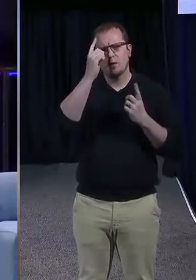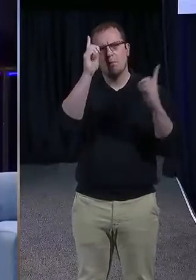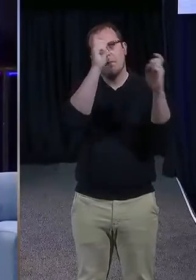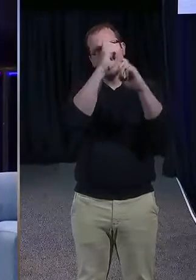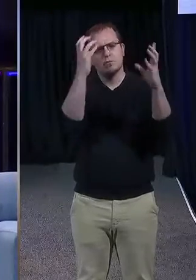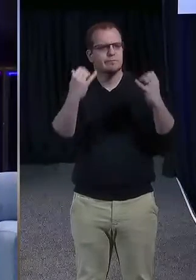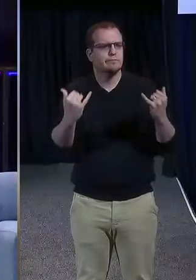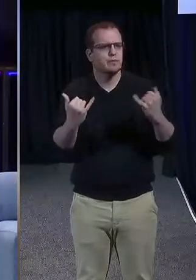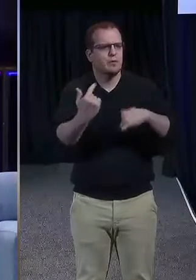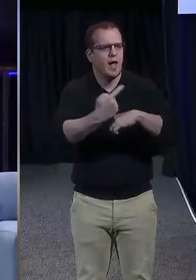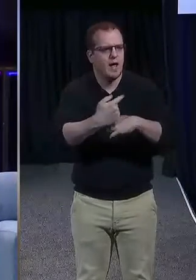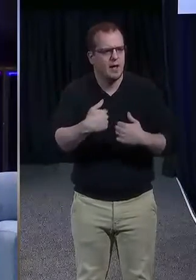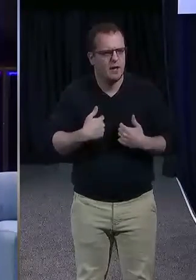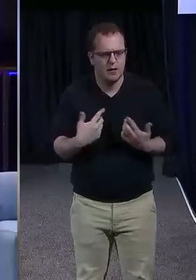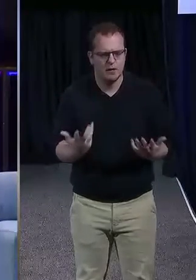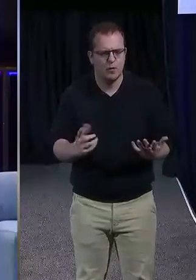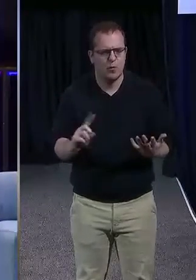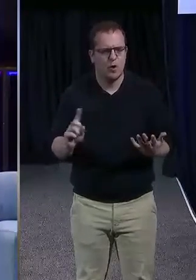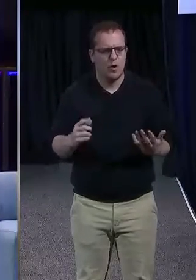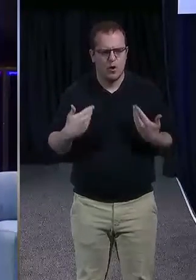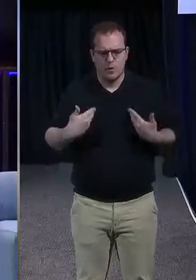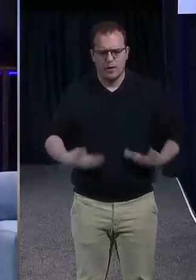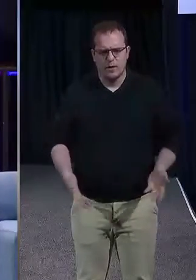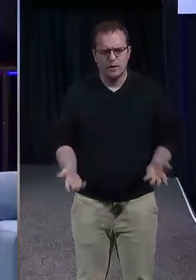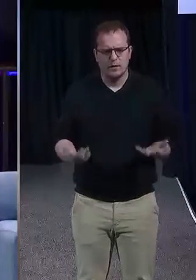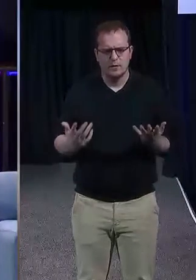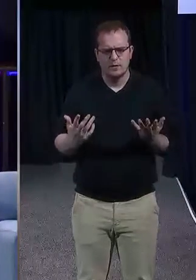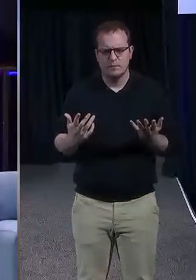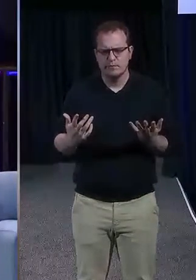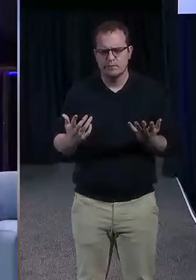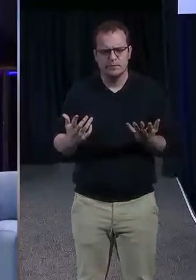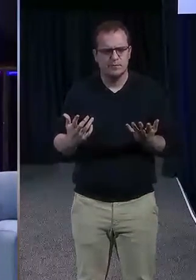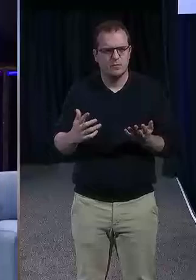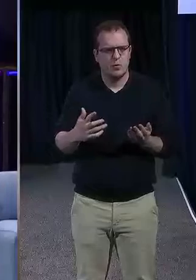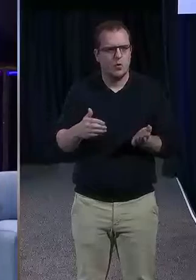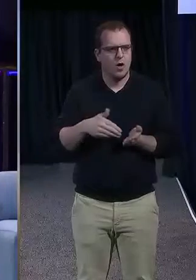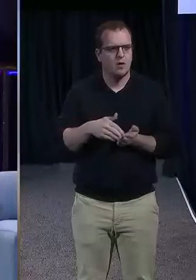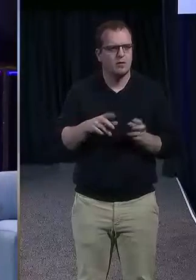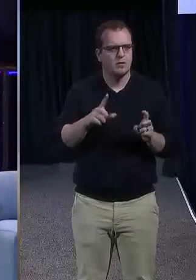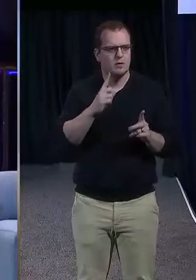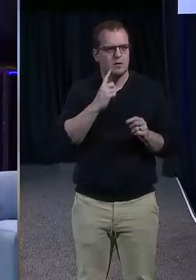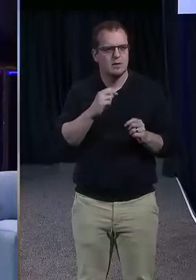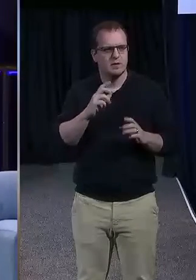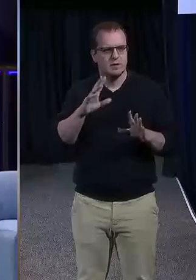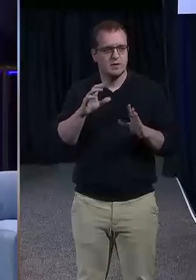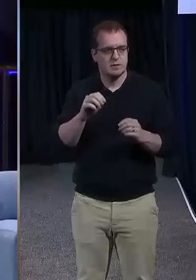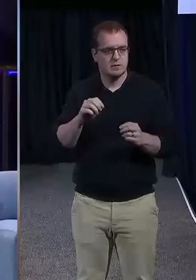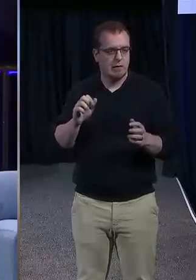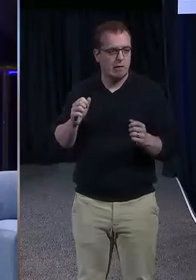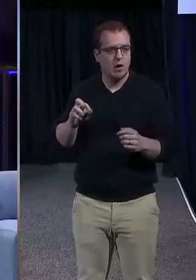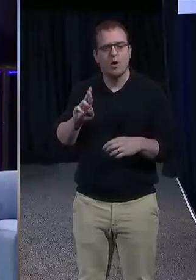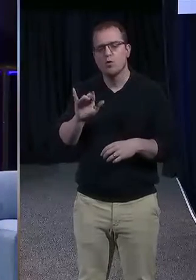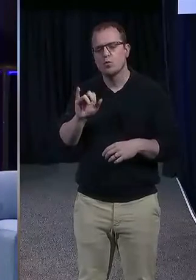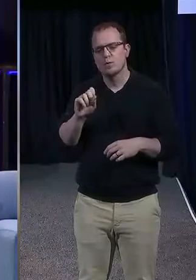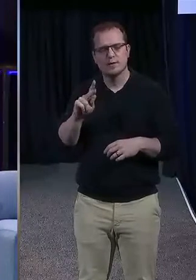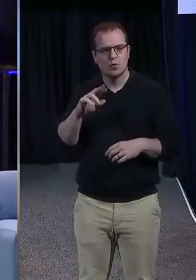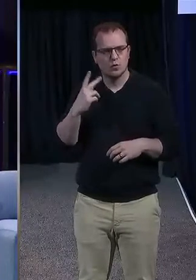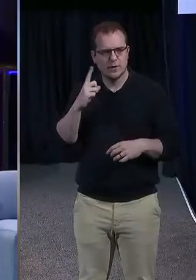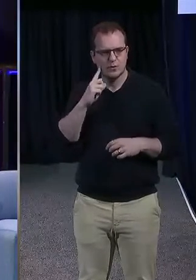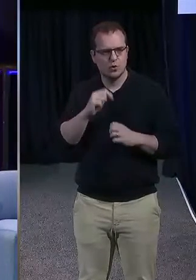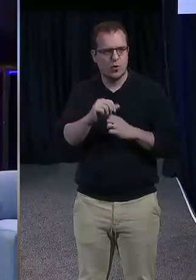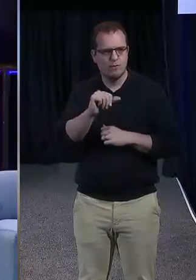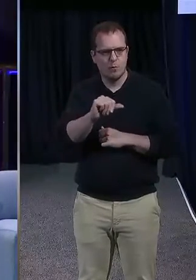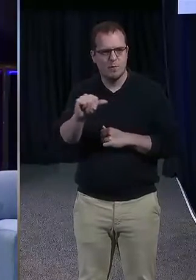today and this, what oftentimes is called this risk to affirmative action, this turning back on affirmative